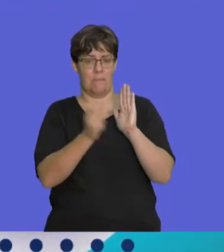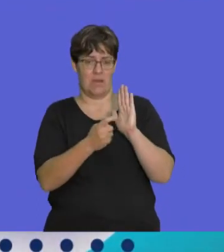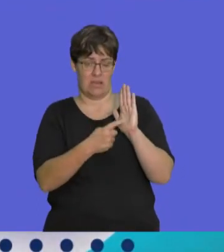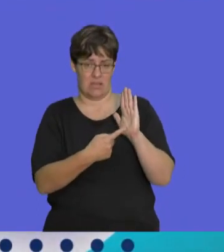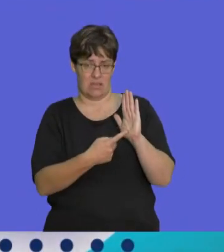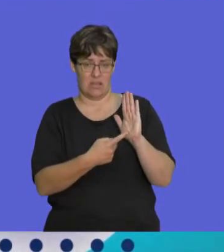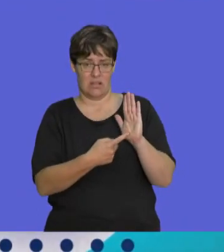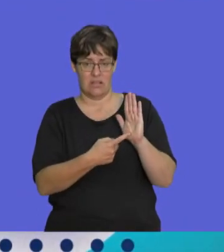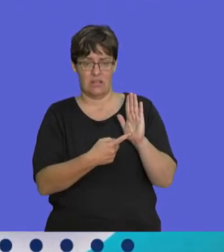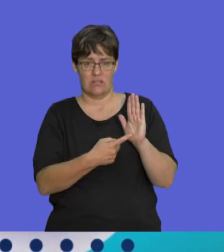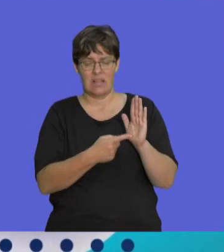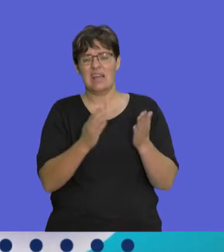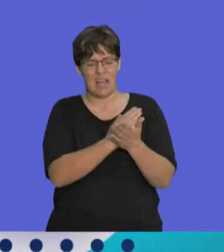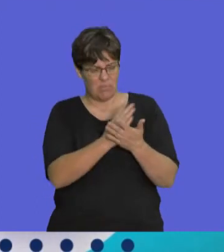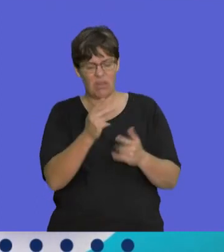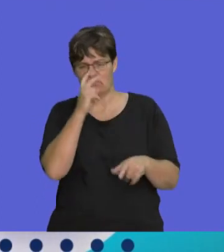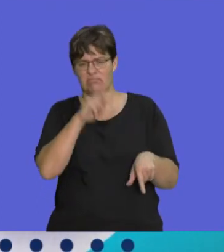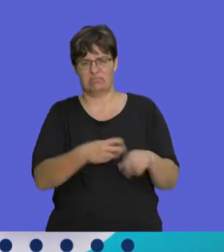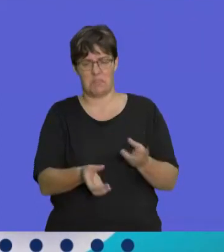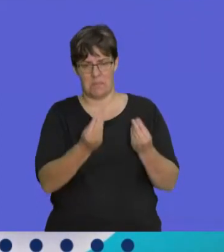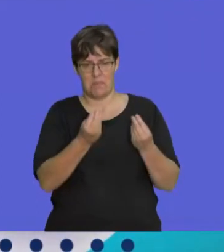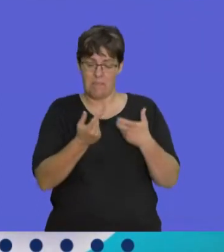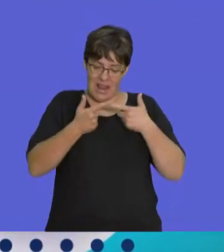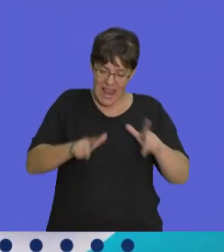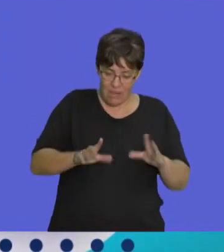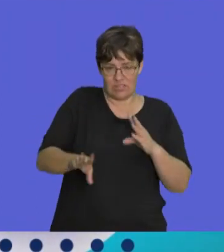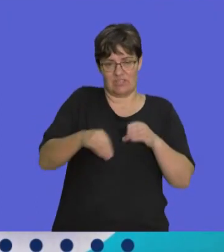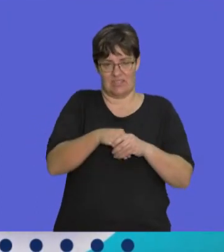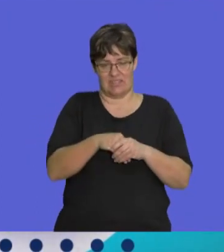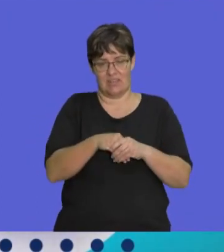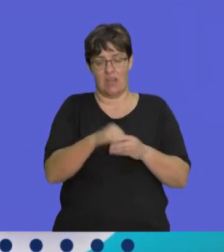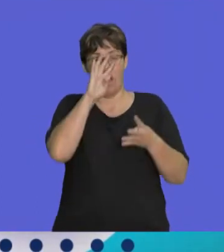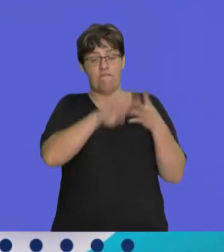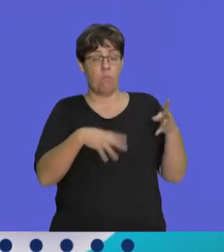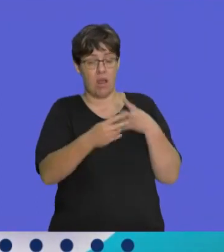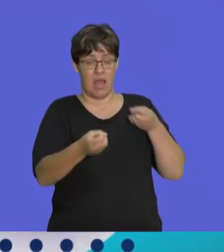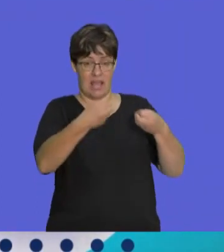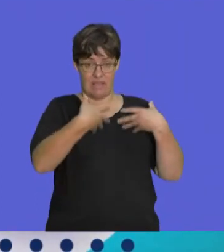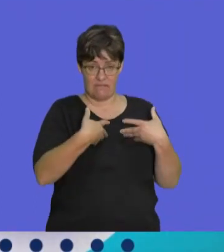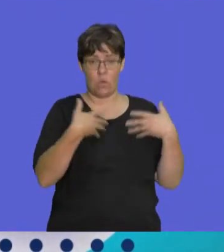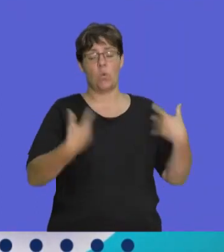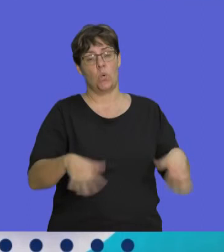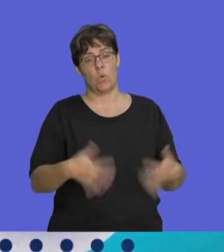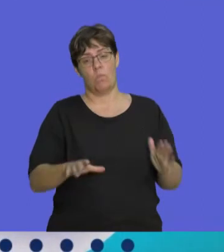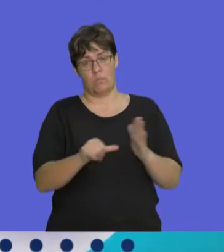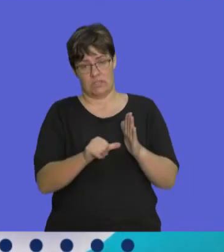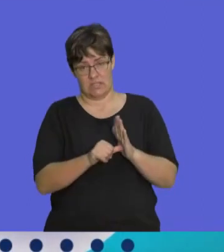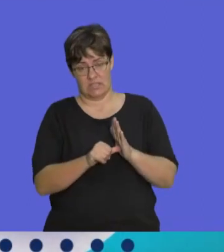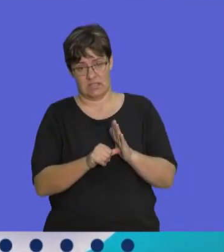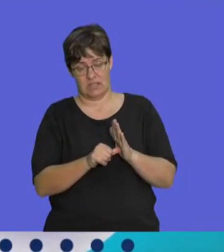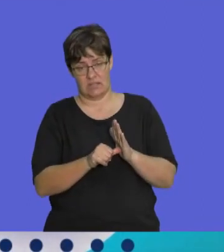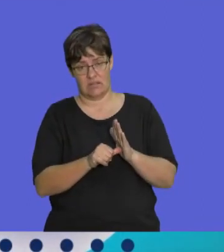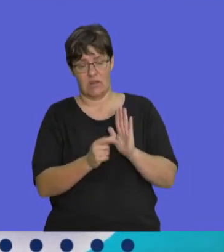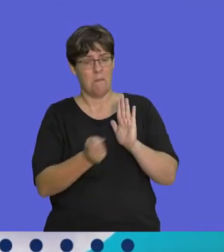this is something that we need to get used to. This is the language that we talk. So copying the formula it is given is very, very important. That is